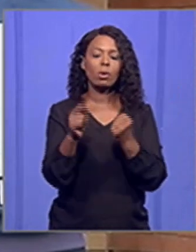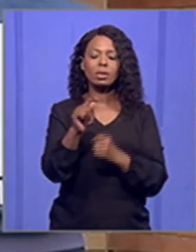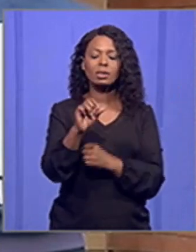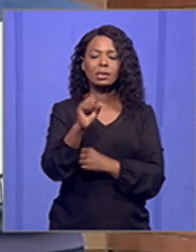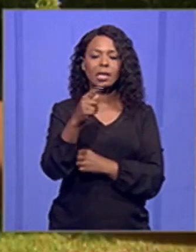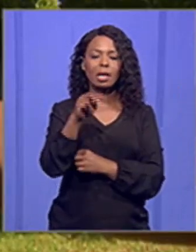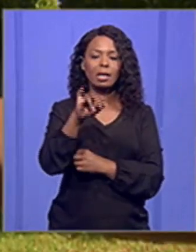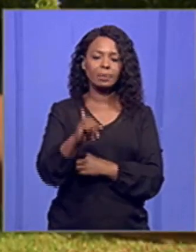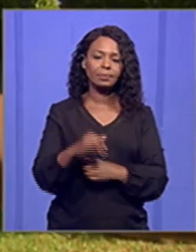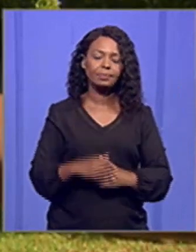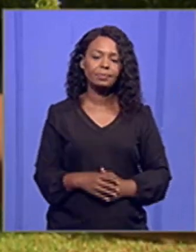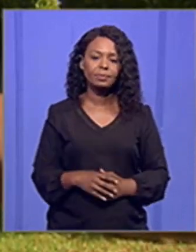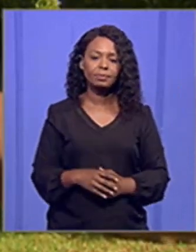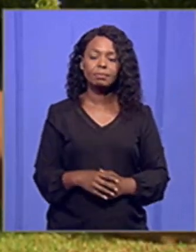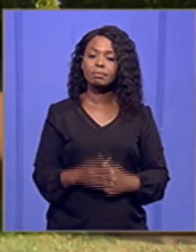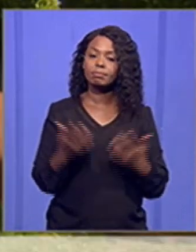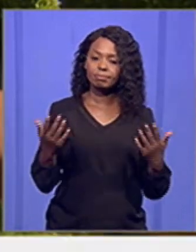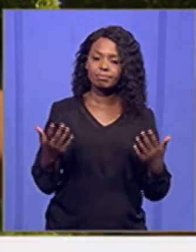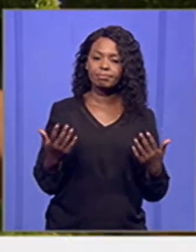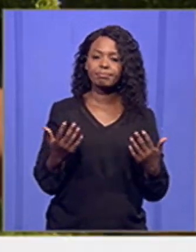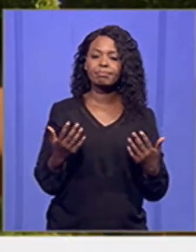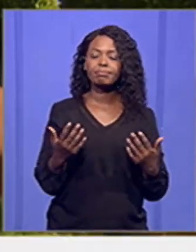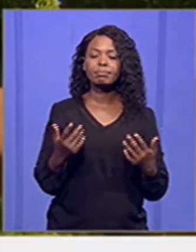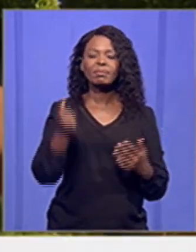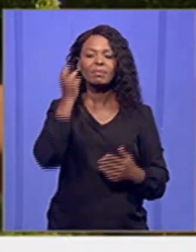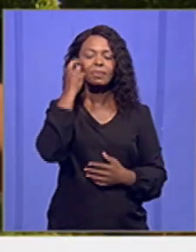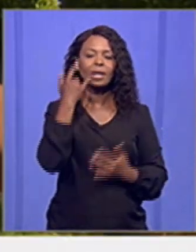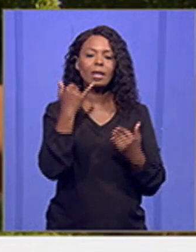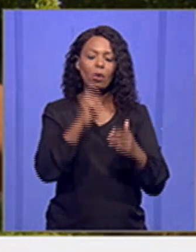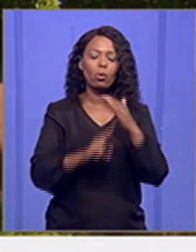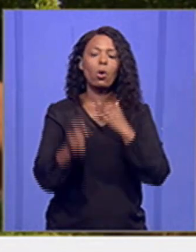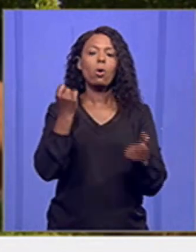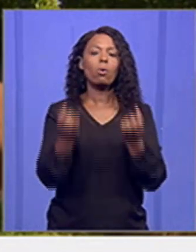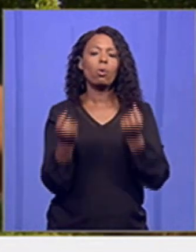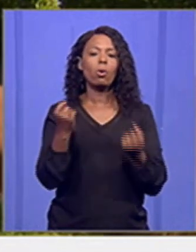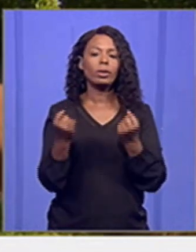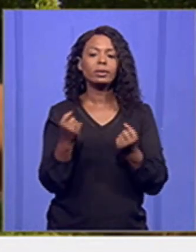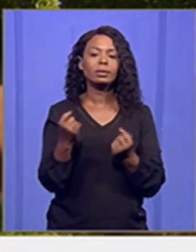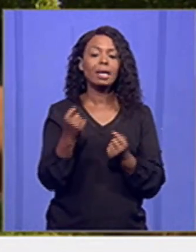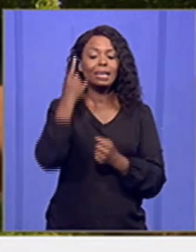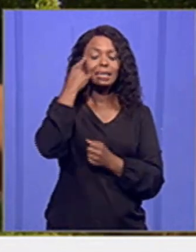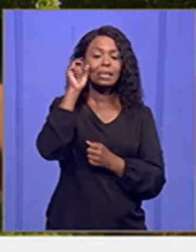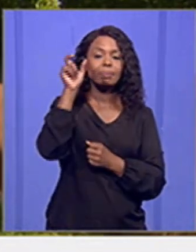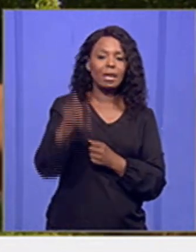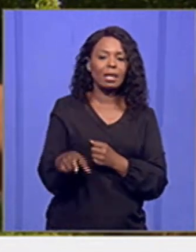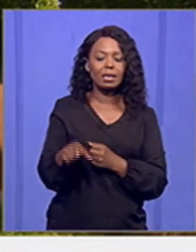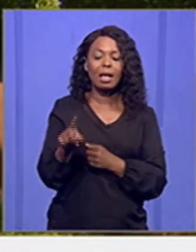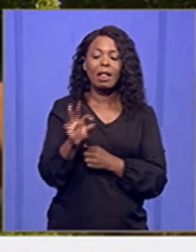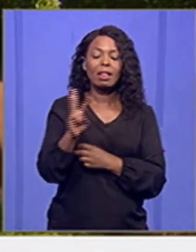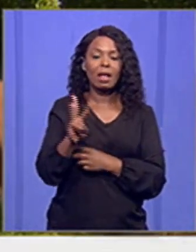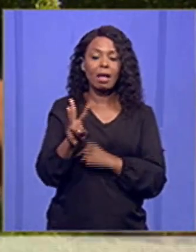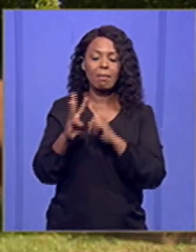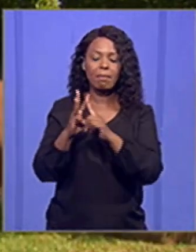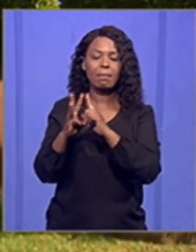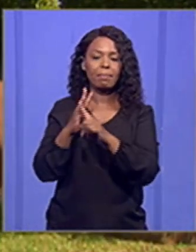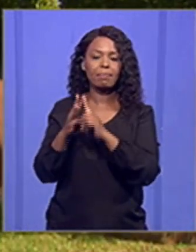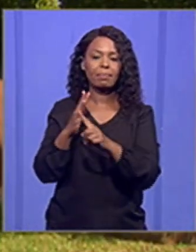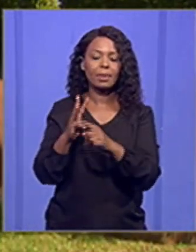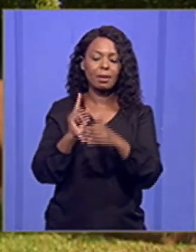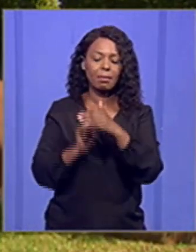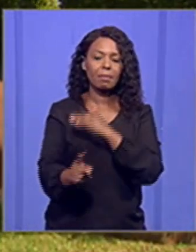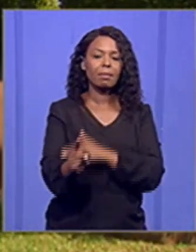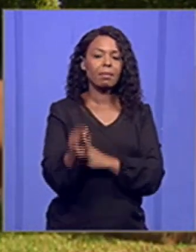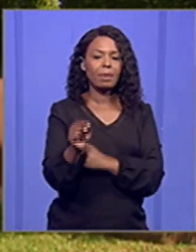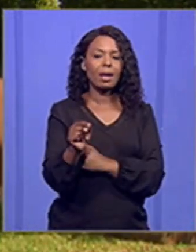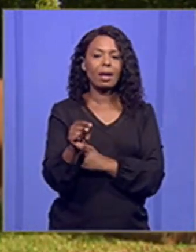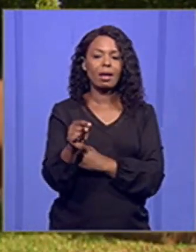Tsakane. You'll understand that there was a court appearance of the suspects, 3 of them. It is postponed